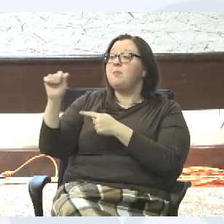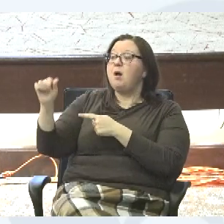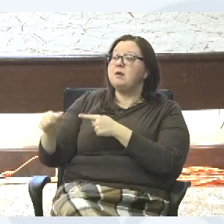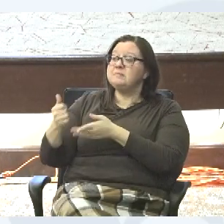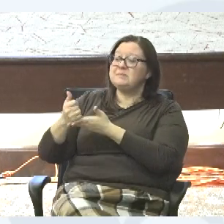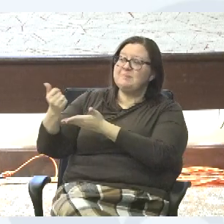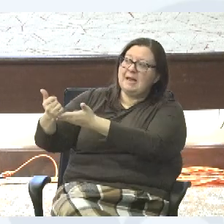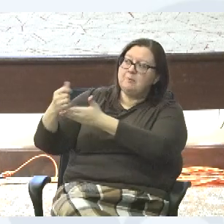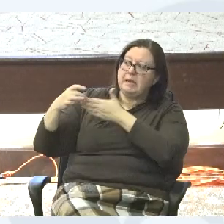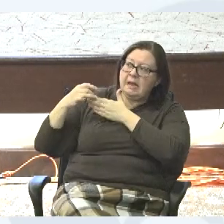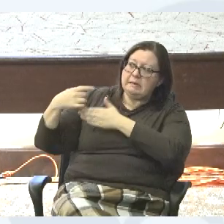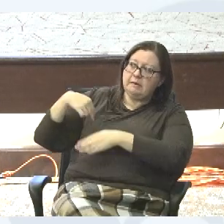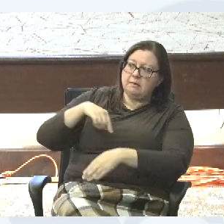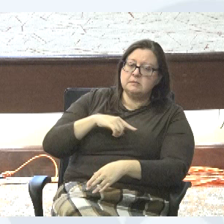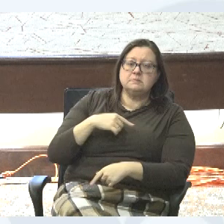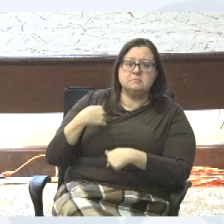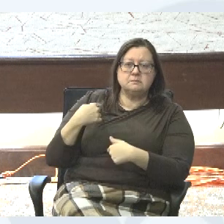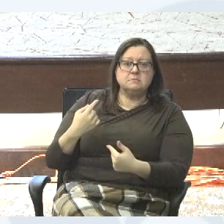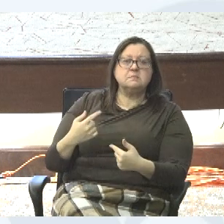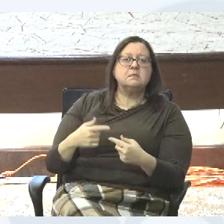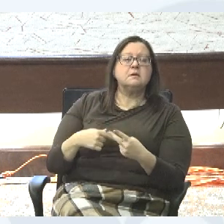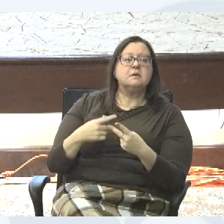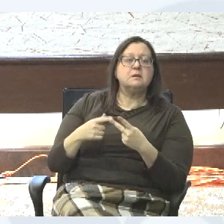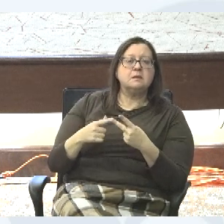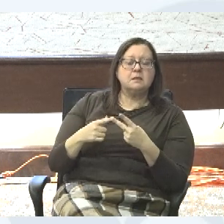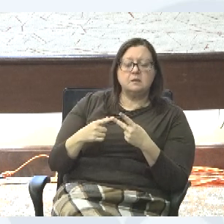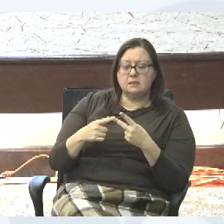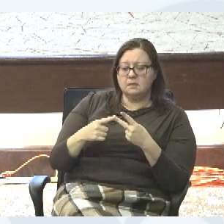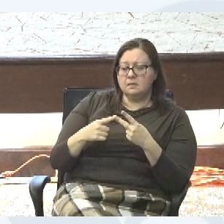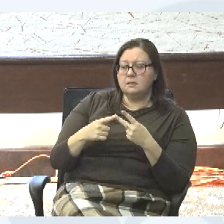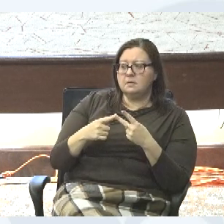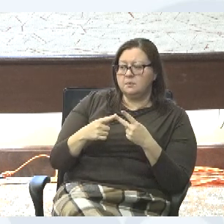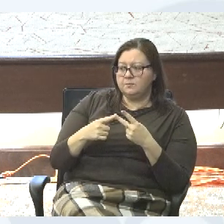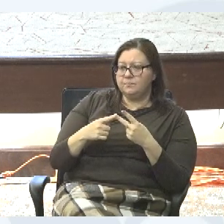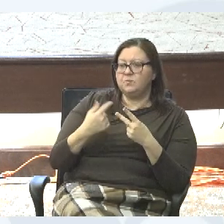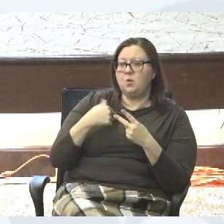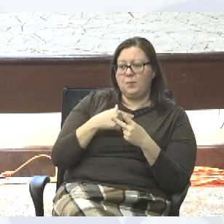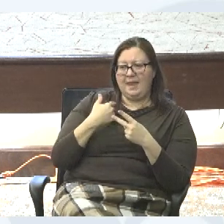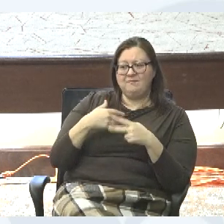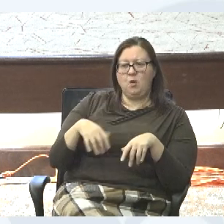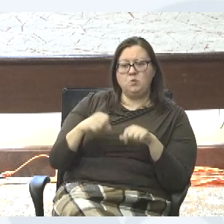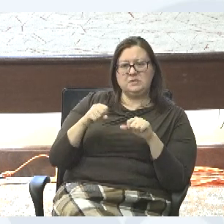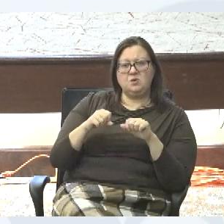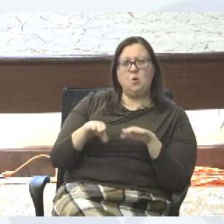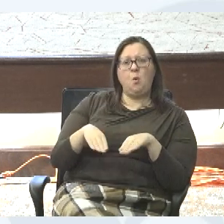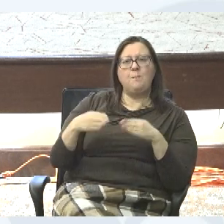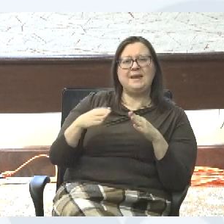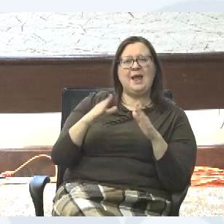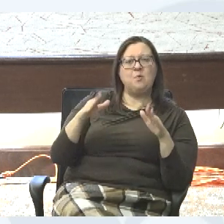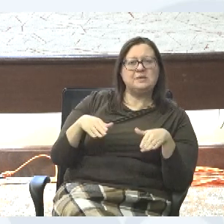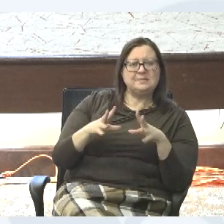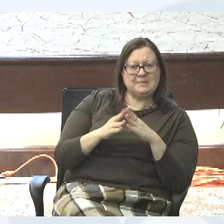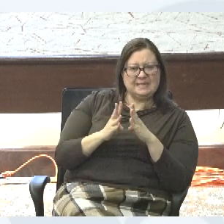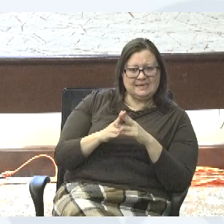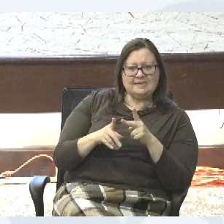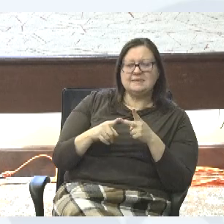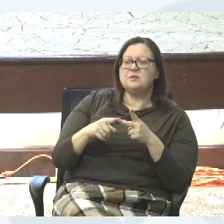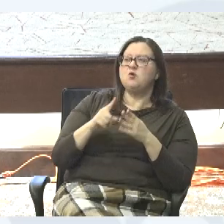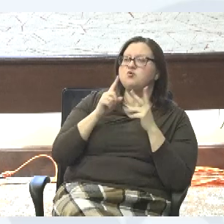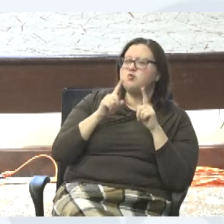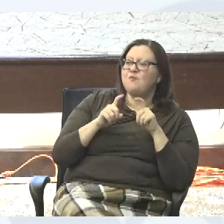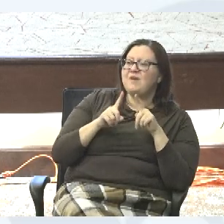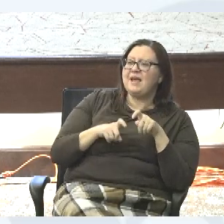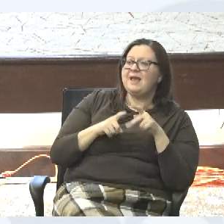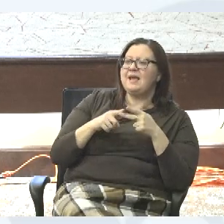this way. And then we've hosted our community open house meetings, gathered a variety of different surveys,